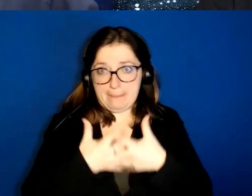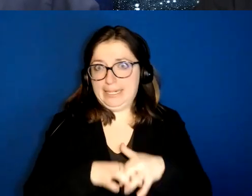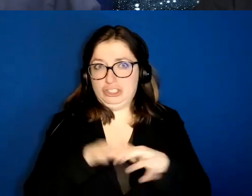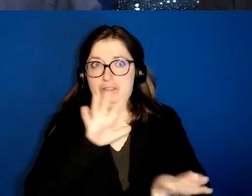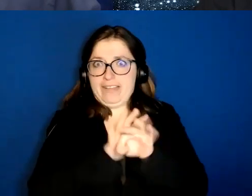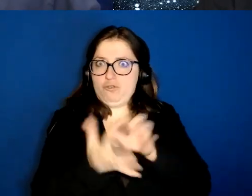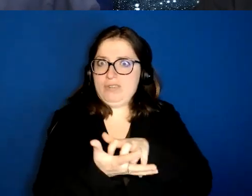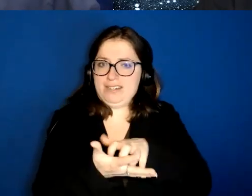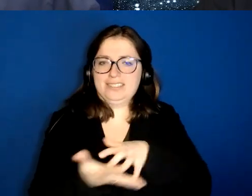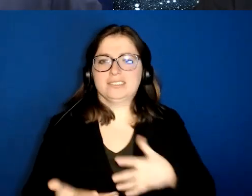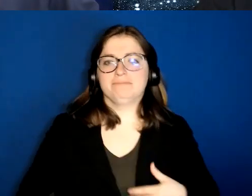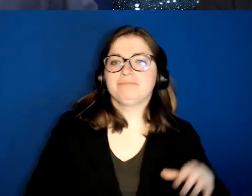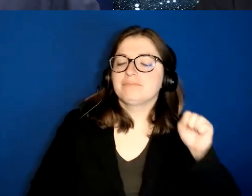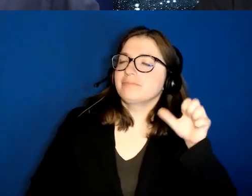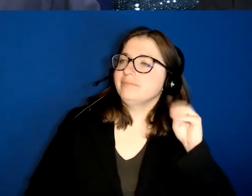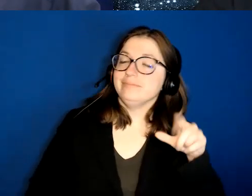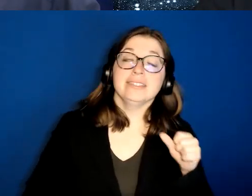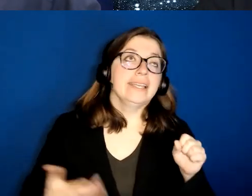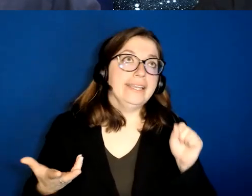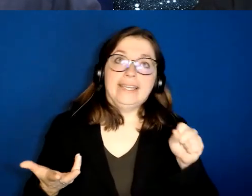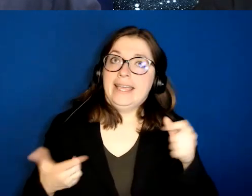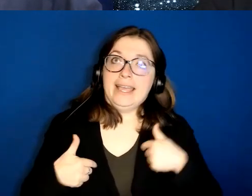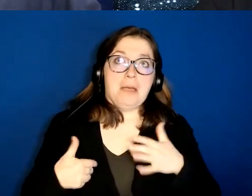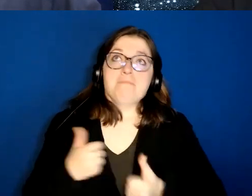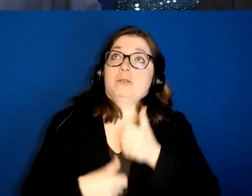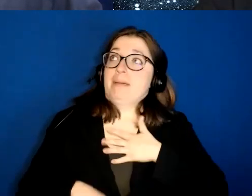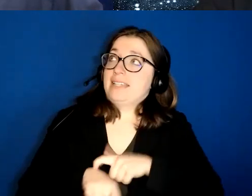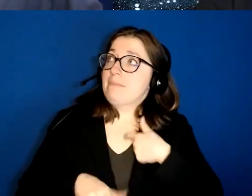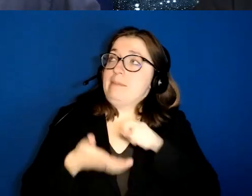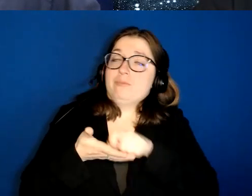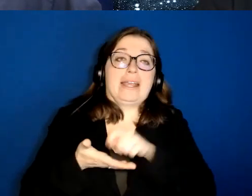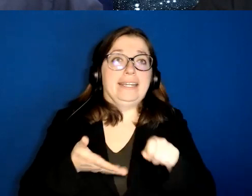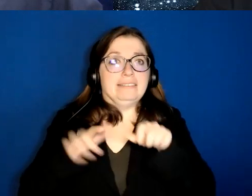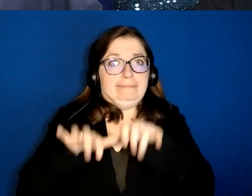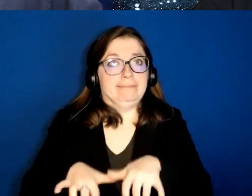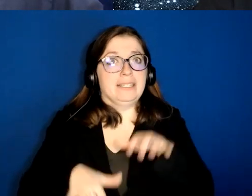is writing bad apps to hack into. Yeah. I remember I wanted to do